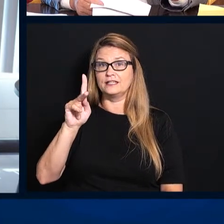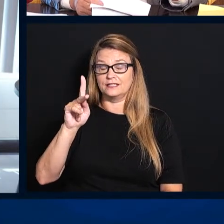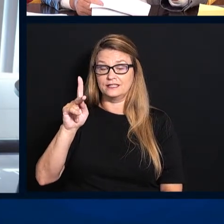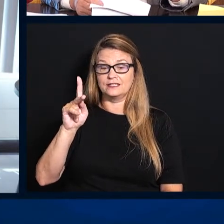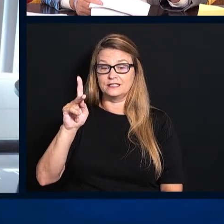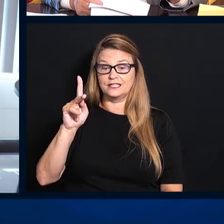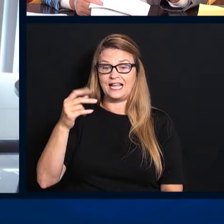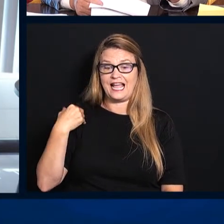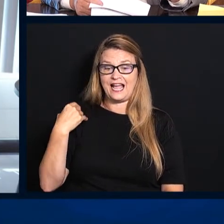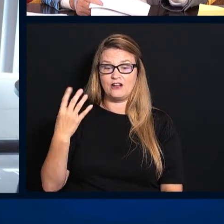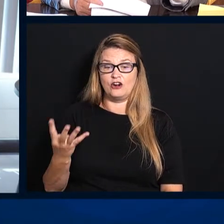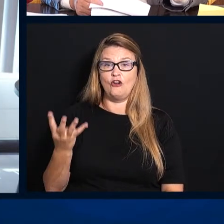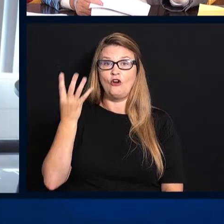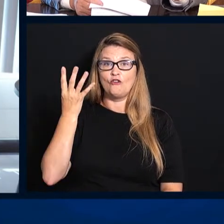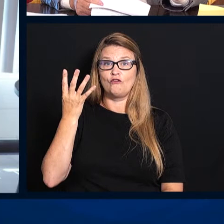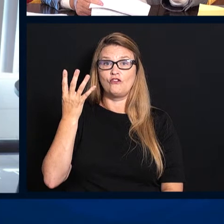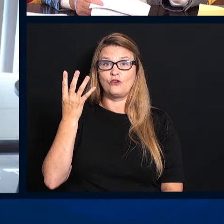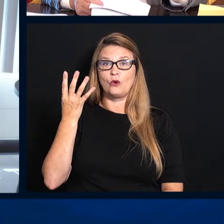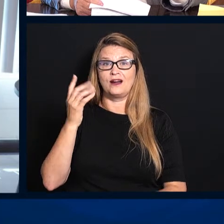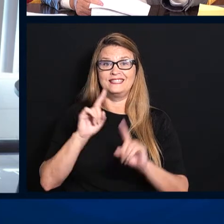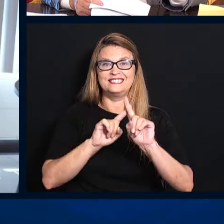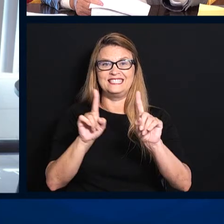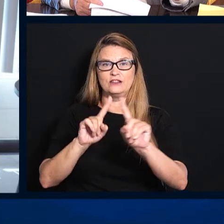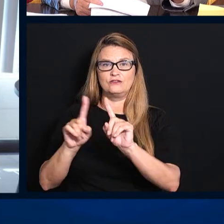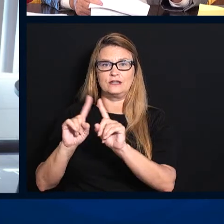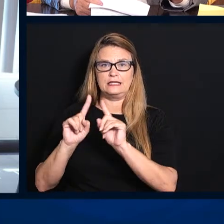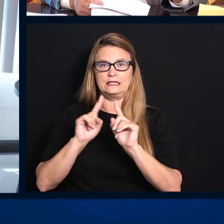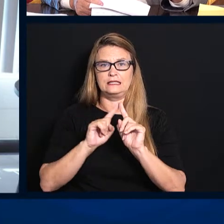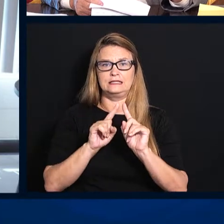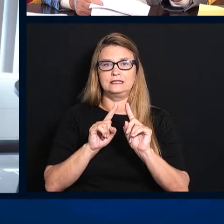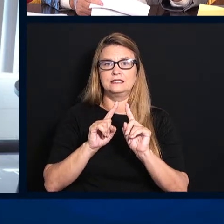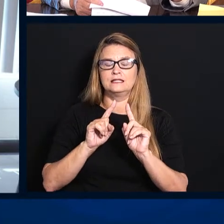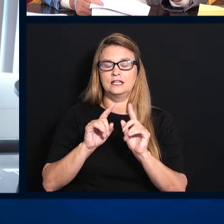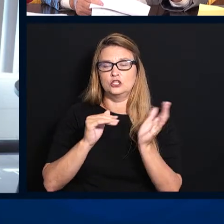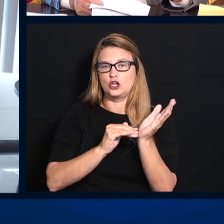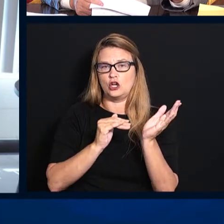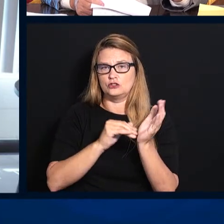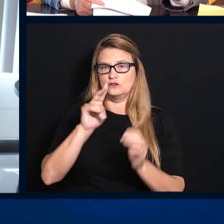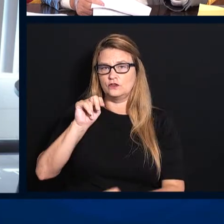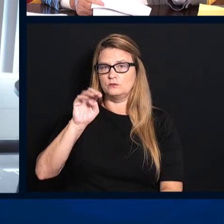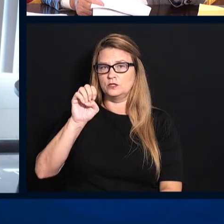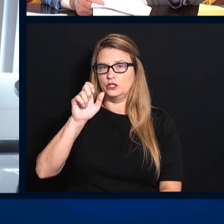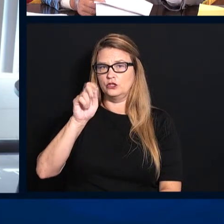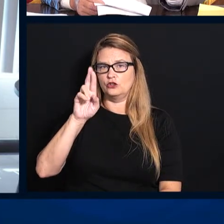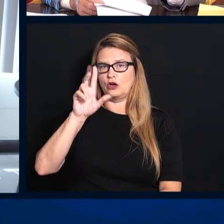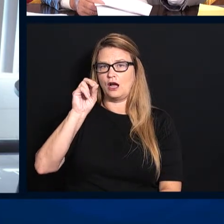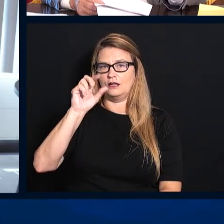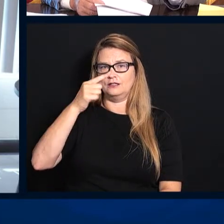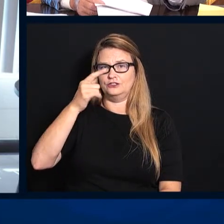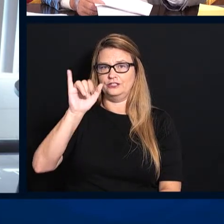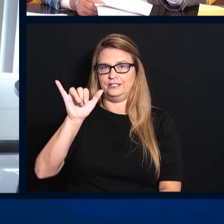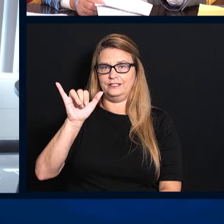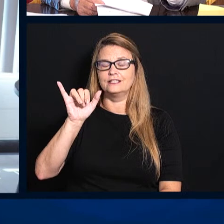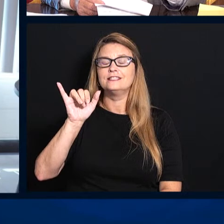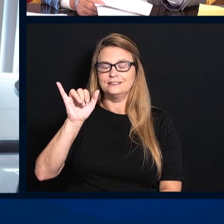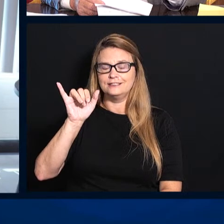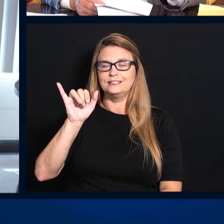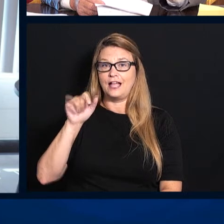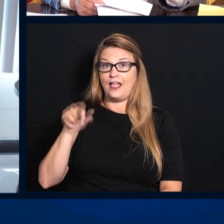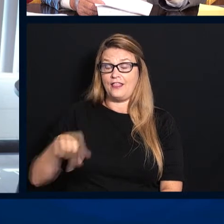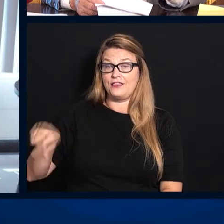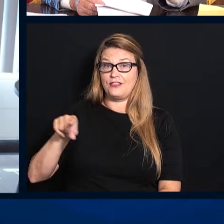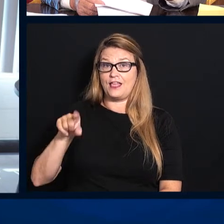and he had 4 different doctor colleagues, all from the neurology department. They basically what